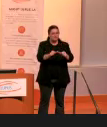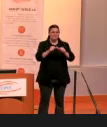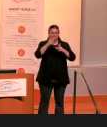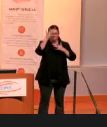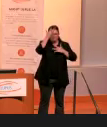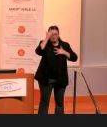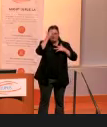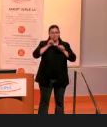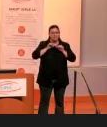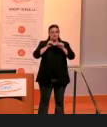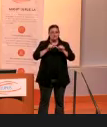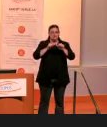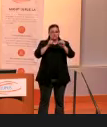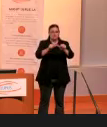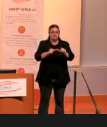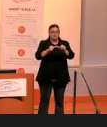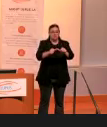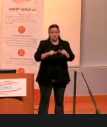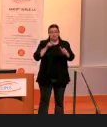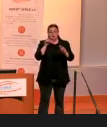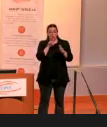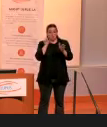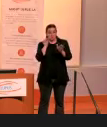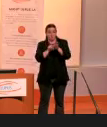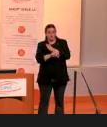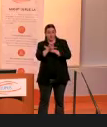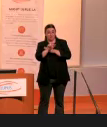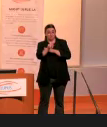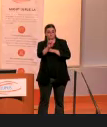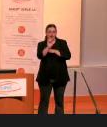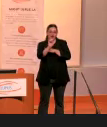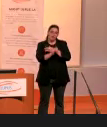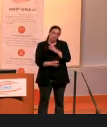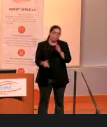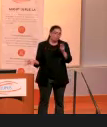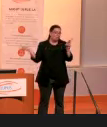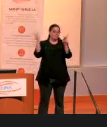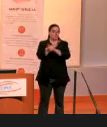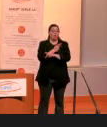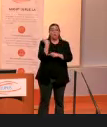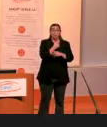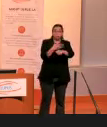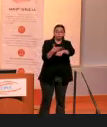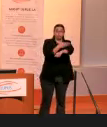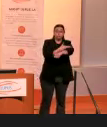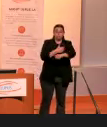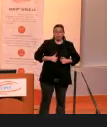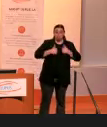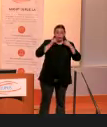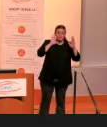expected mortality rate. Even though over the last 30 years we've improved life